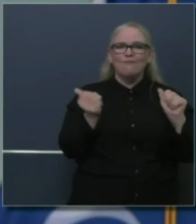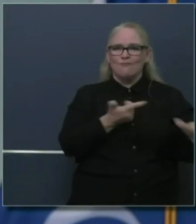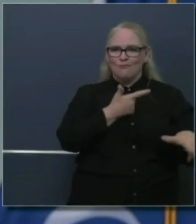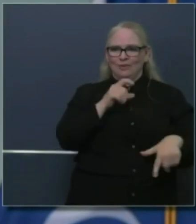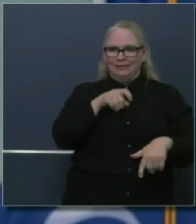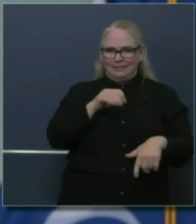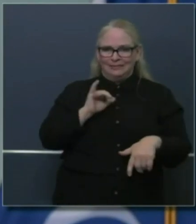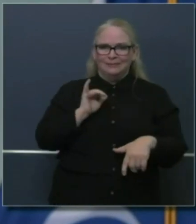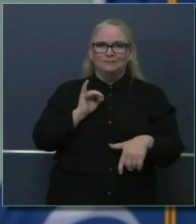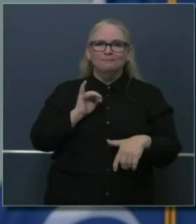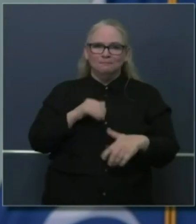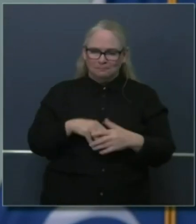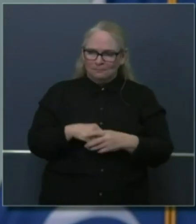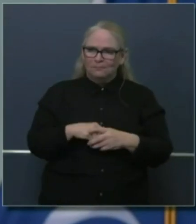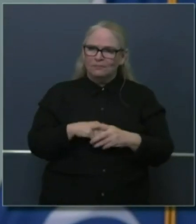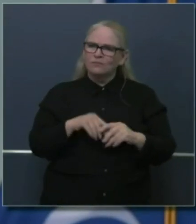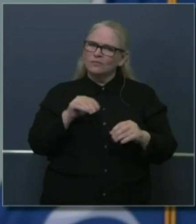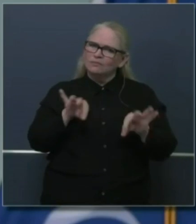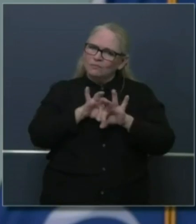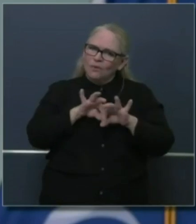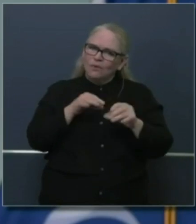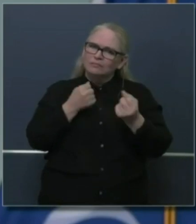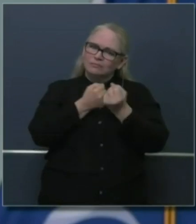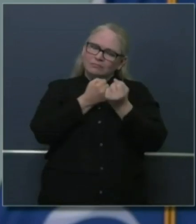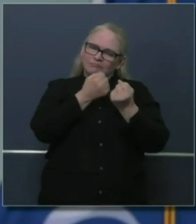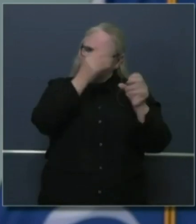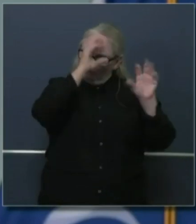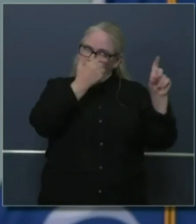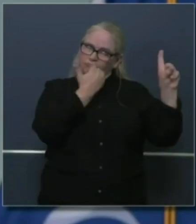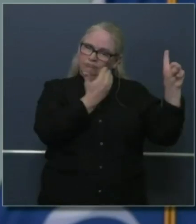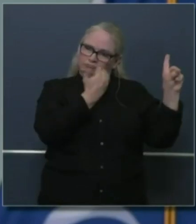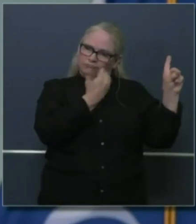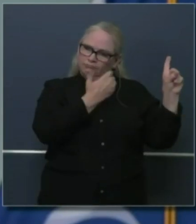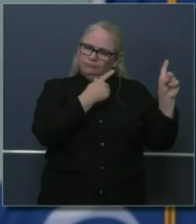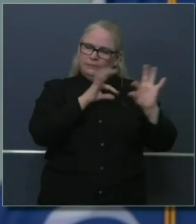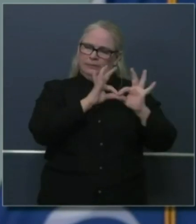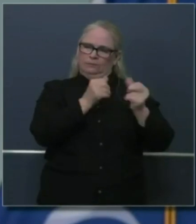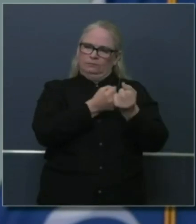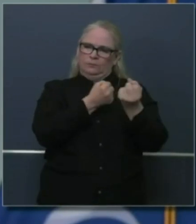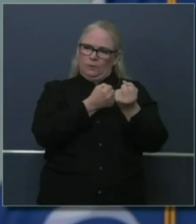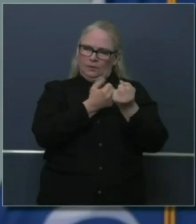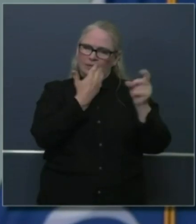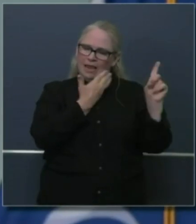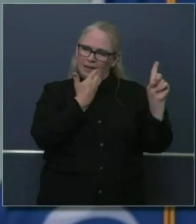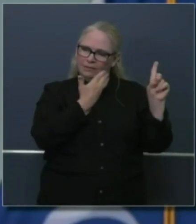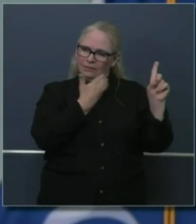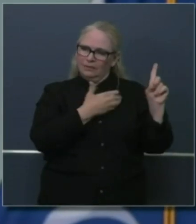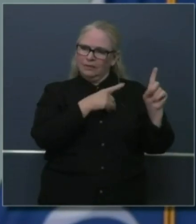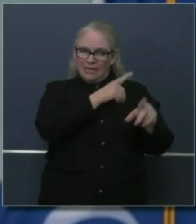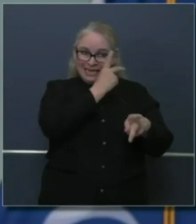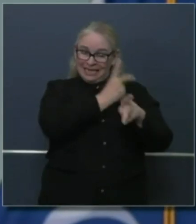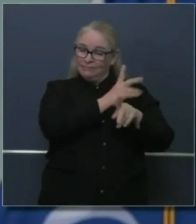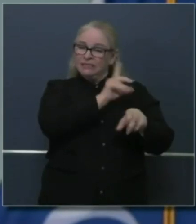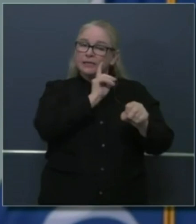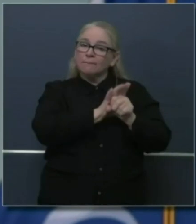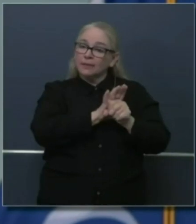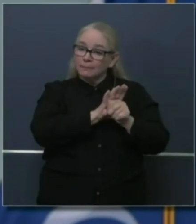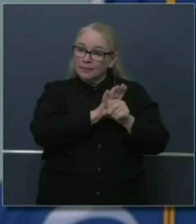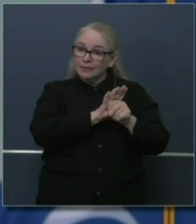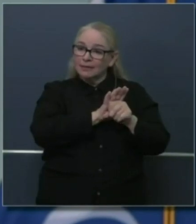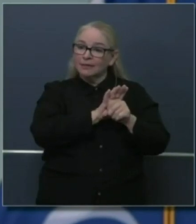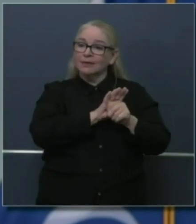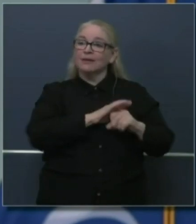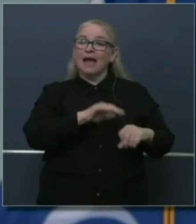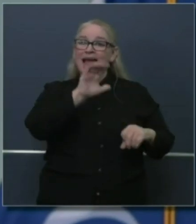support and the President of the United States for his concurrence in terms of those commitments. The CARES Act, the last CARES Act,